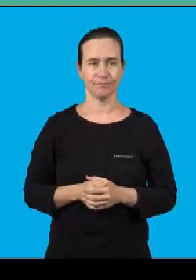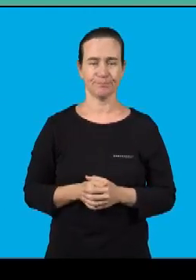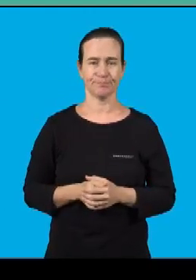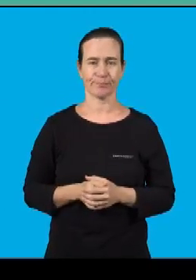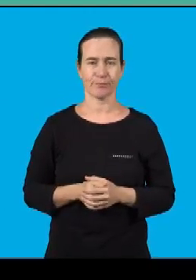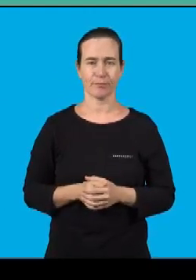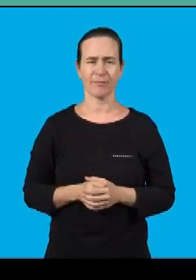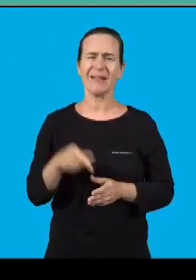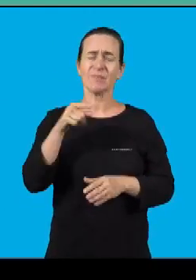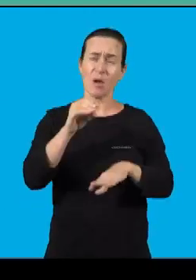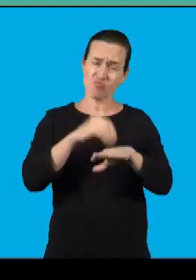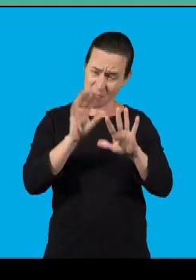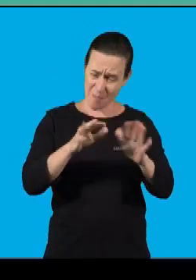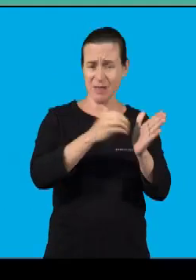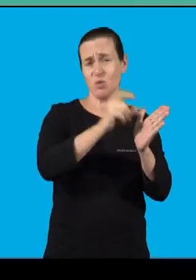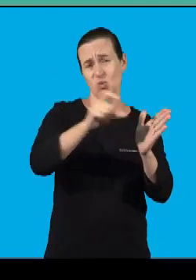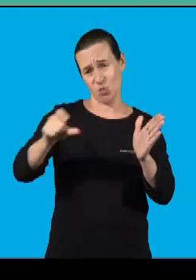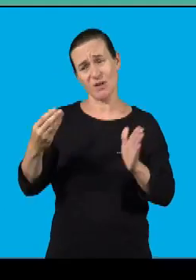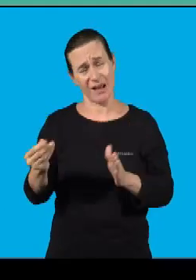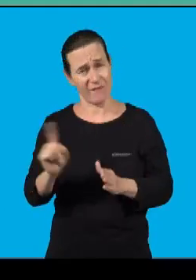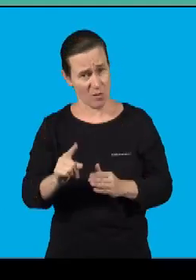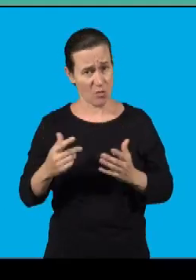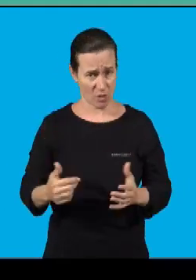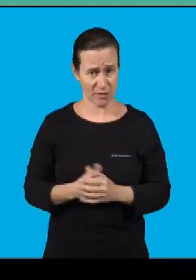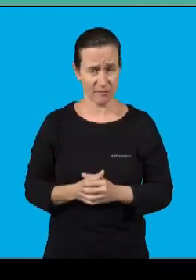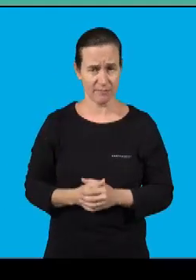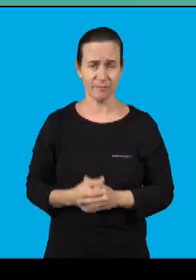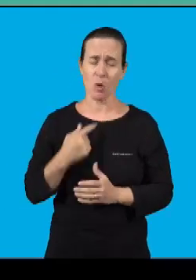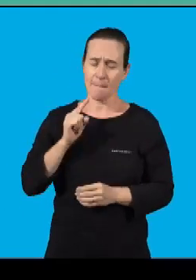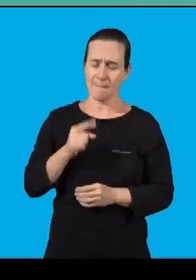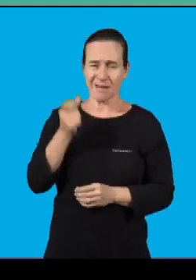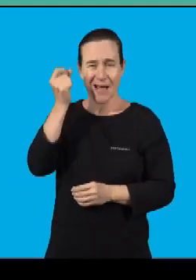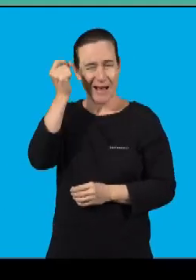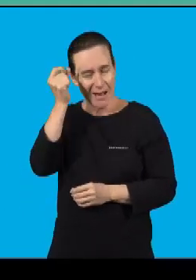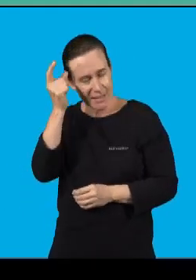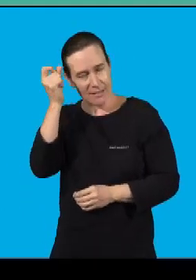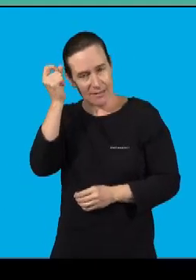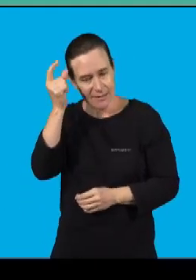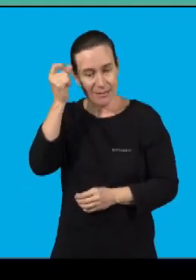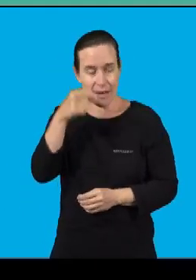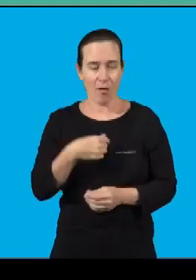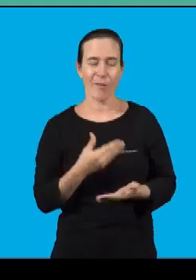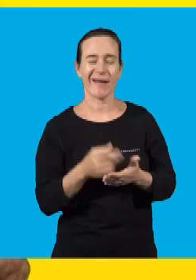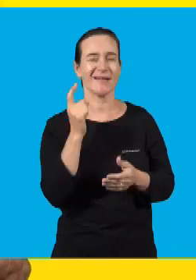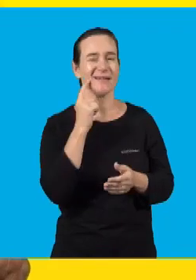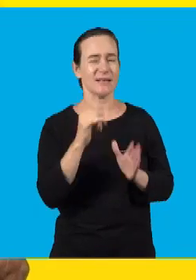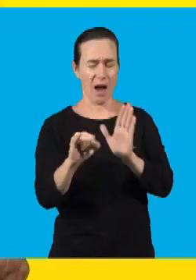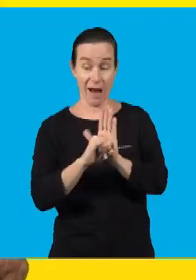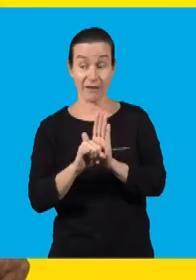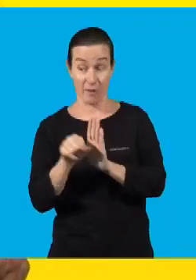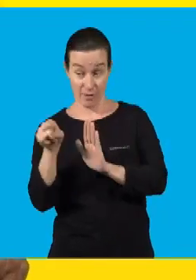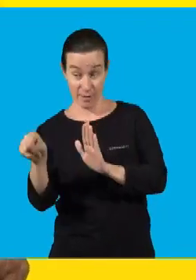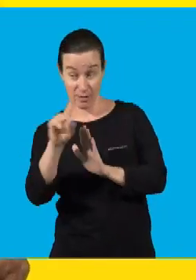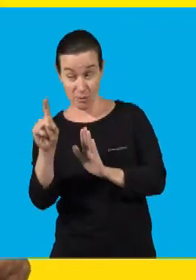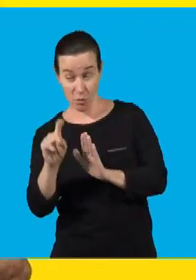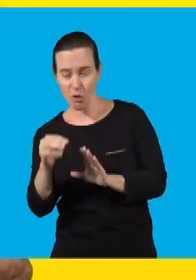are the problems that we encounter? Remember, we need to understand and recognize the interpretation questions. We need to know what we